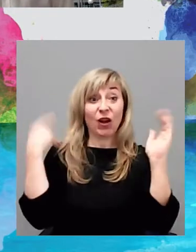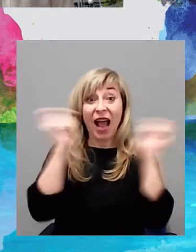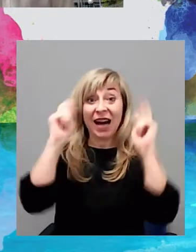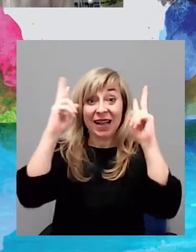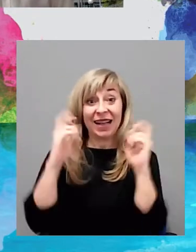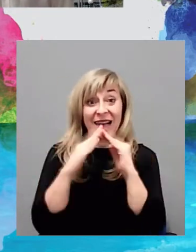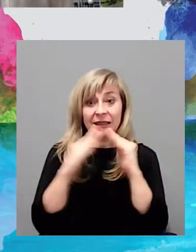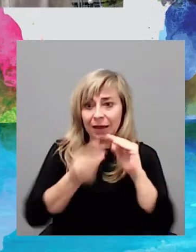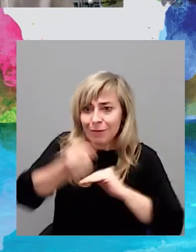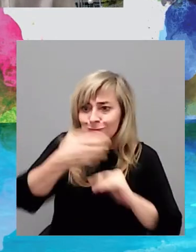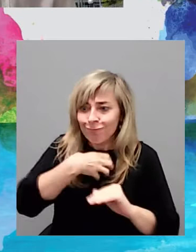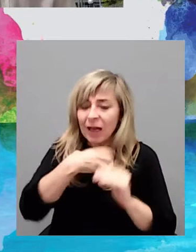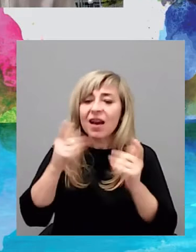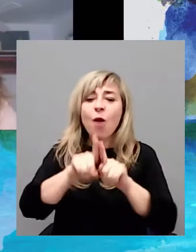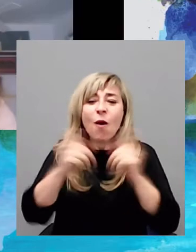home.